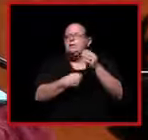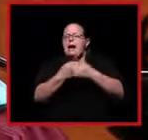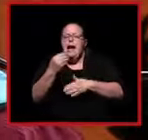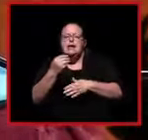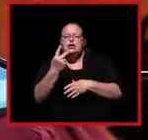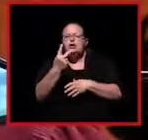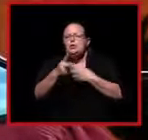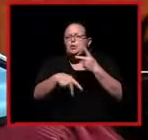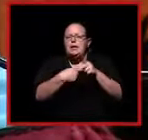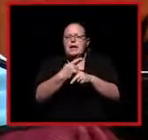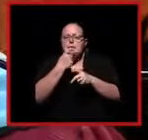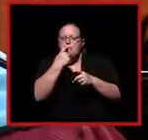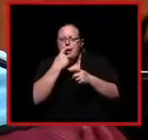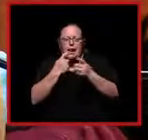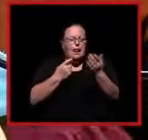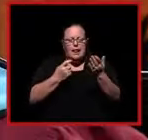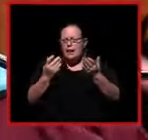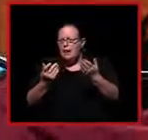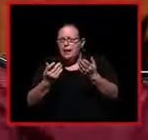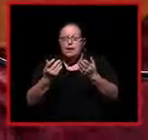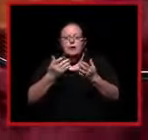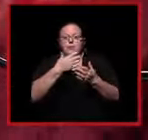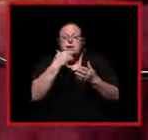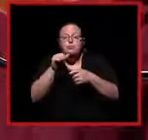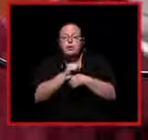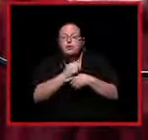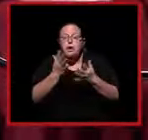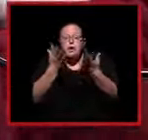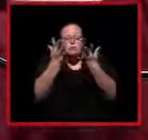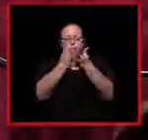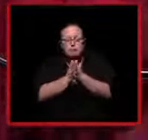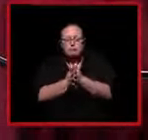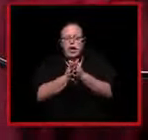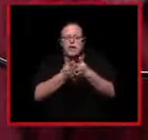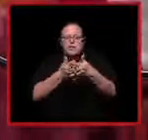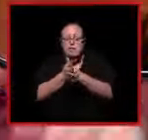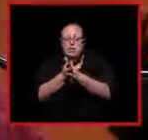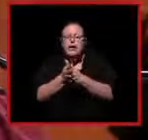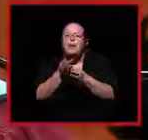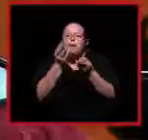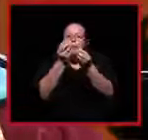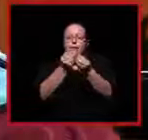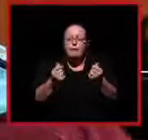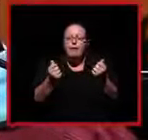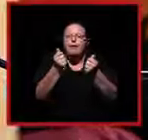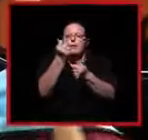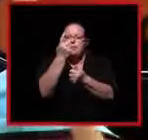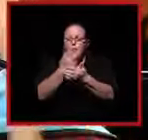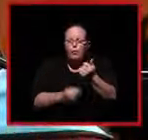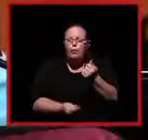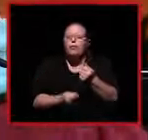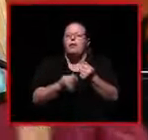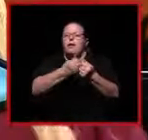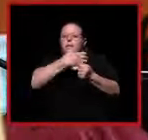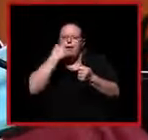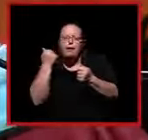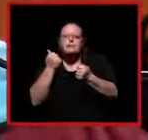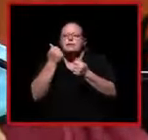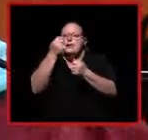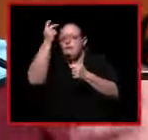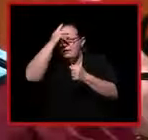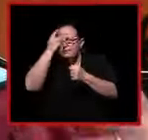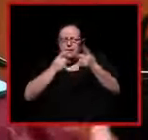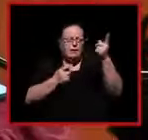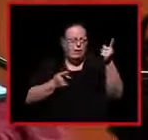metal. Future best practices are about blending the best of the industrial philosophy and the best of the arts and science